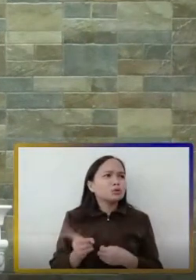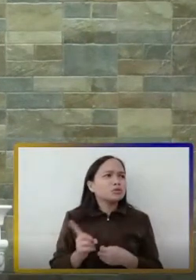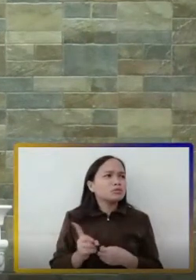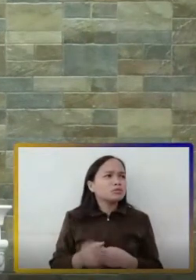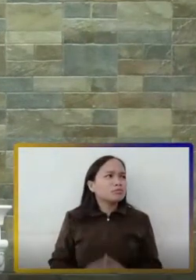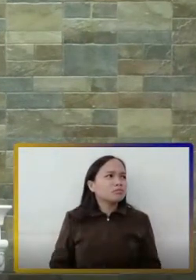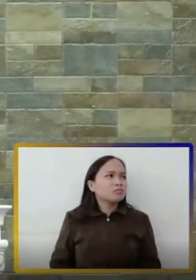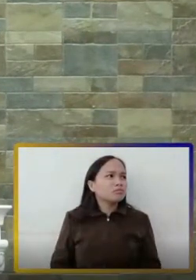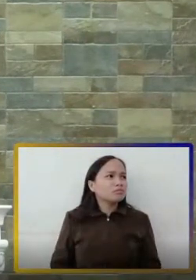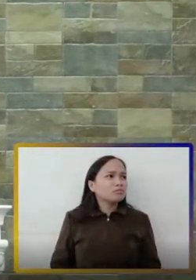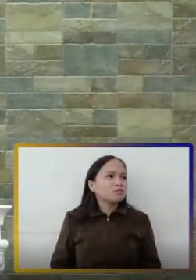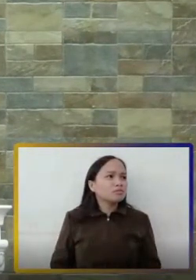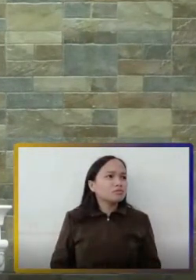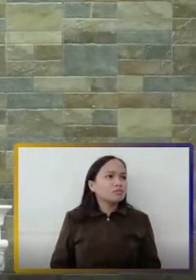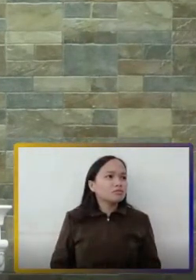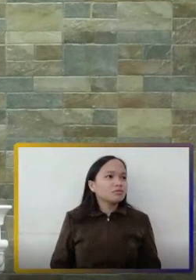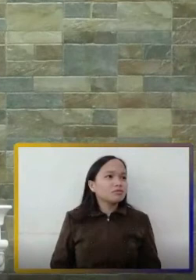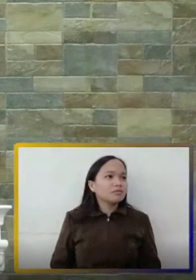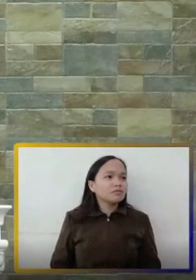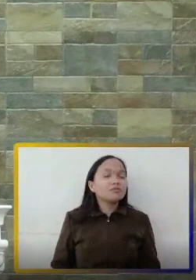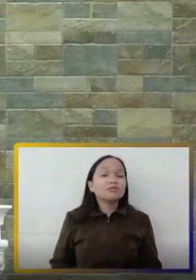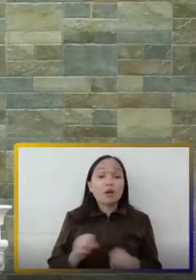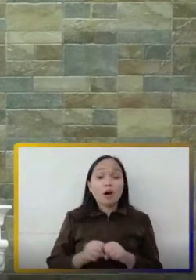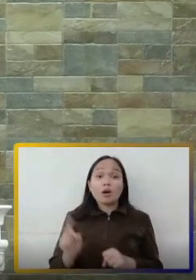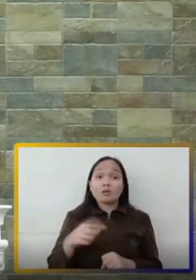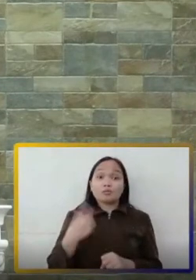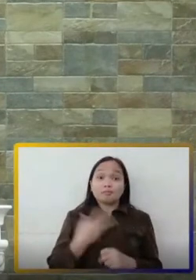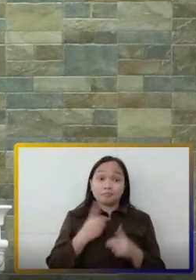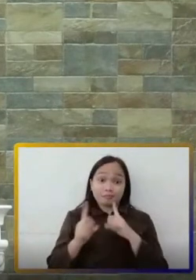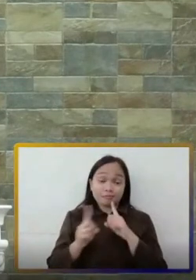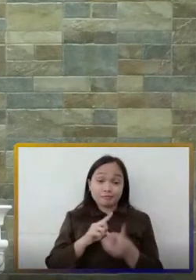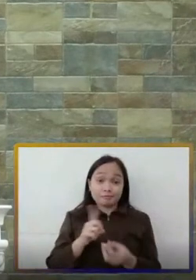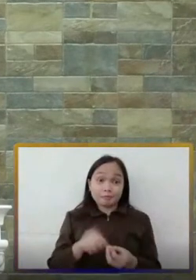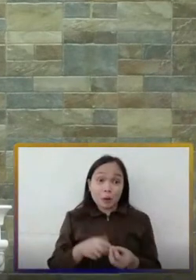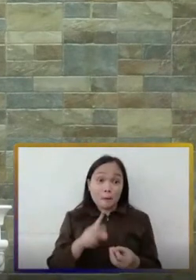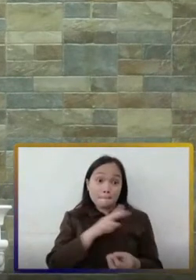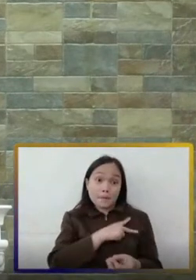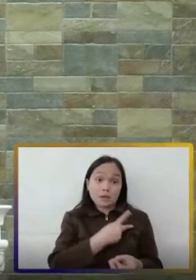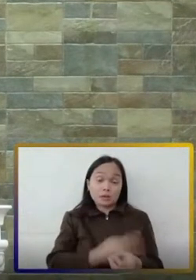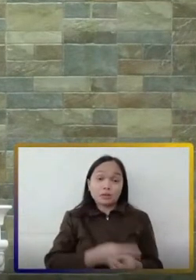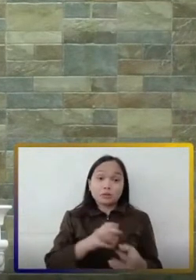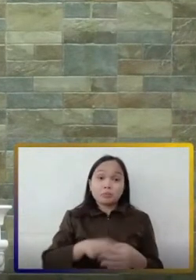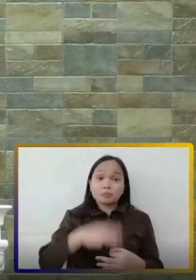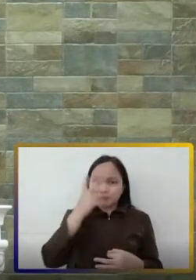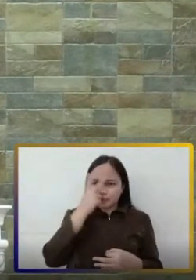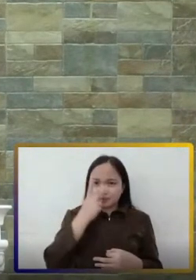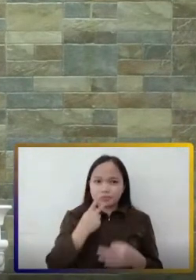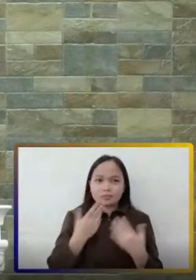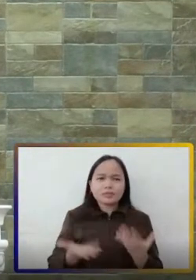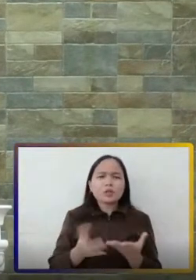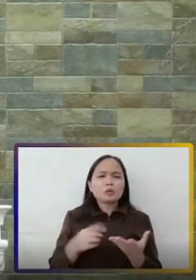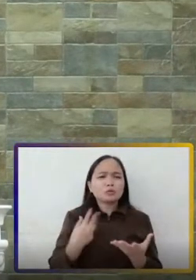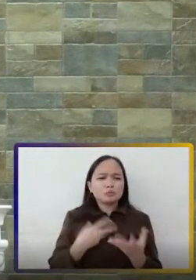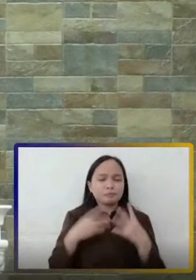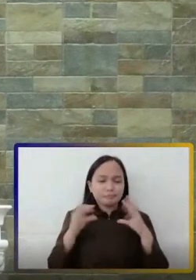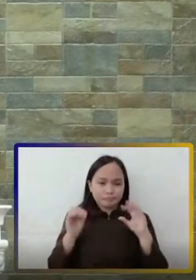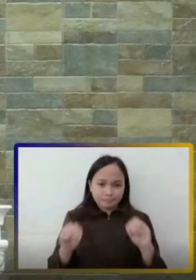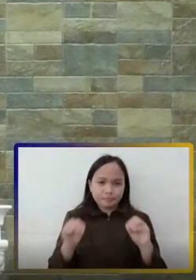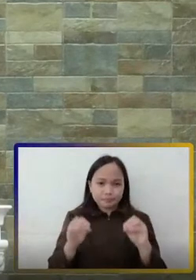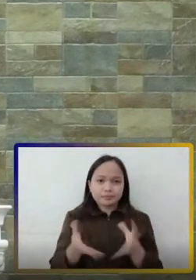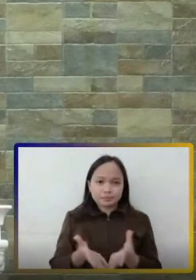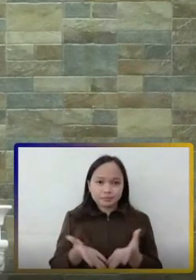Now, I'm talking about the power of parenting here. But dinidiscuss ko lamang po ito para makapasok po tayo ng mabuti.